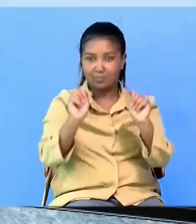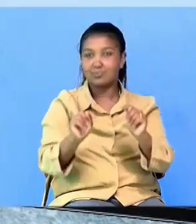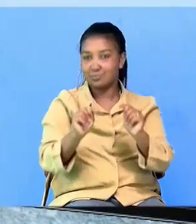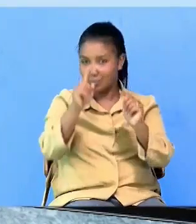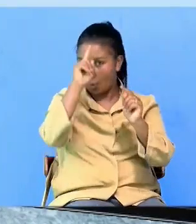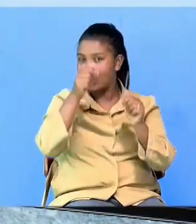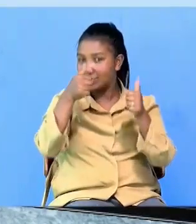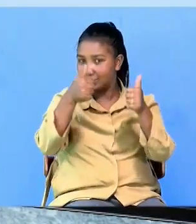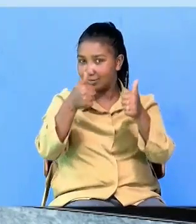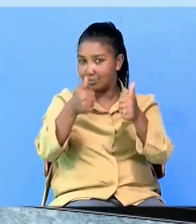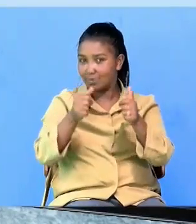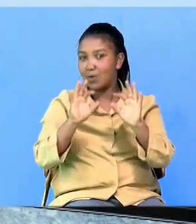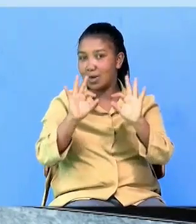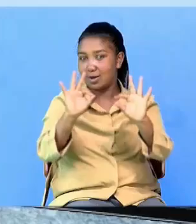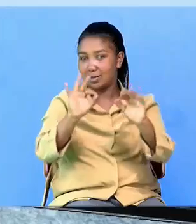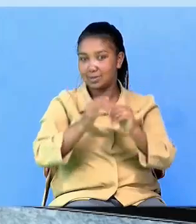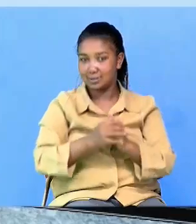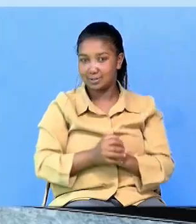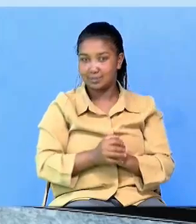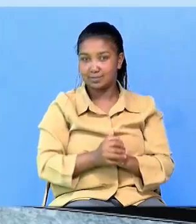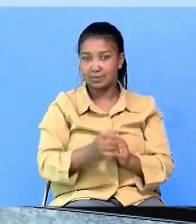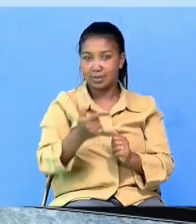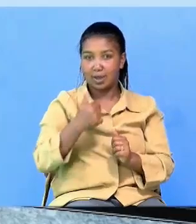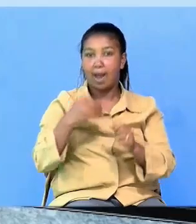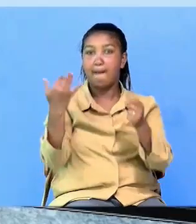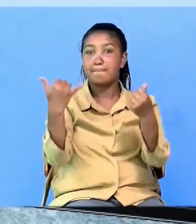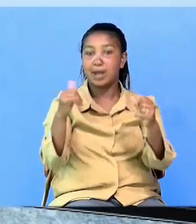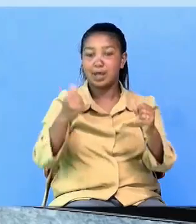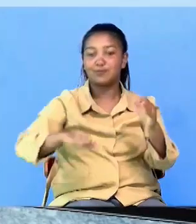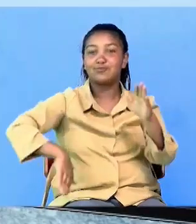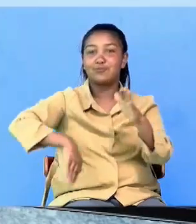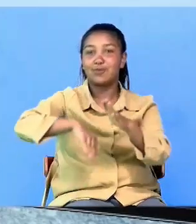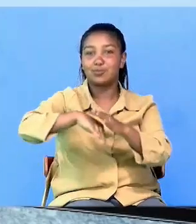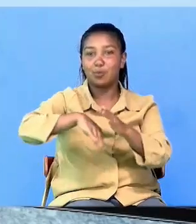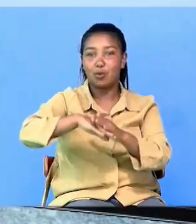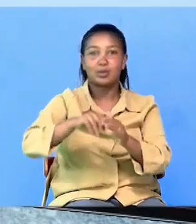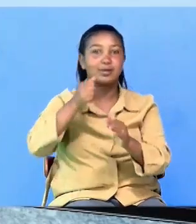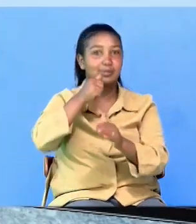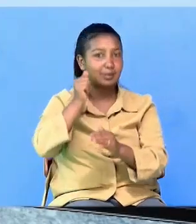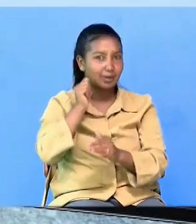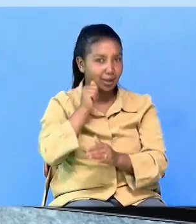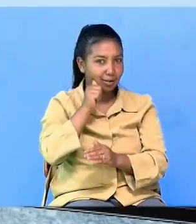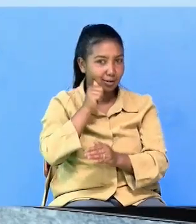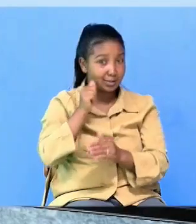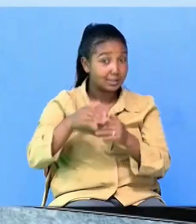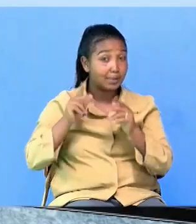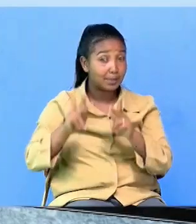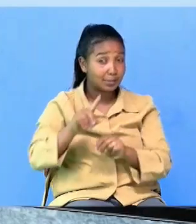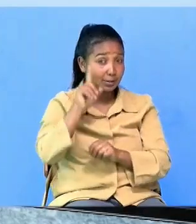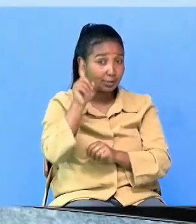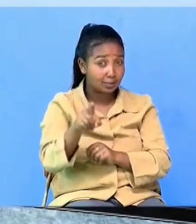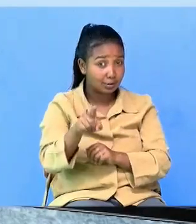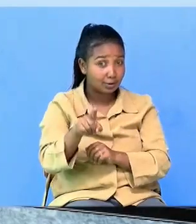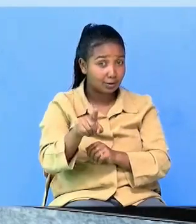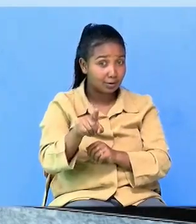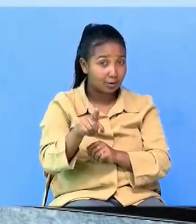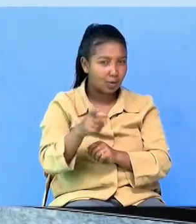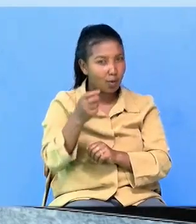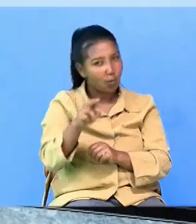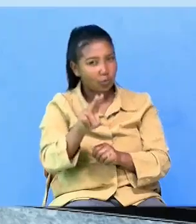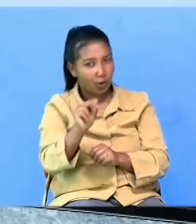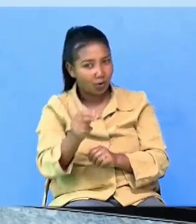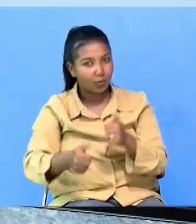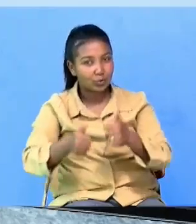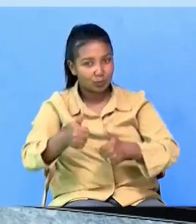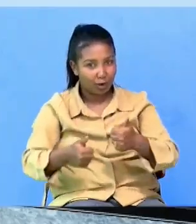interesting. Very nice. I played football yesterday. What kind of tense is it? Does it belong to simple present